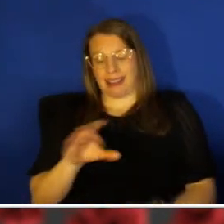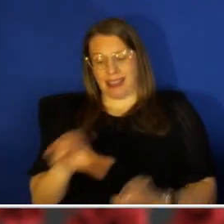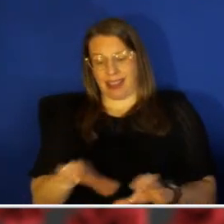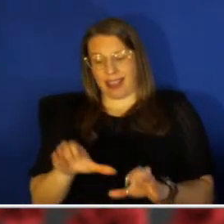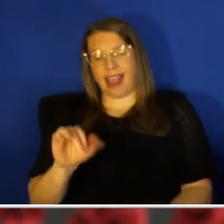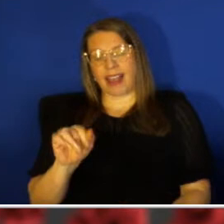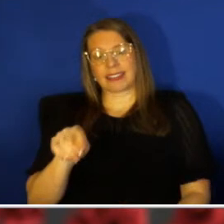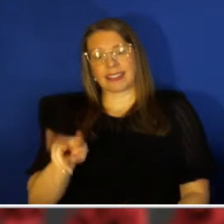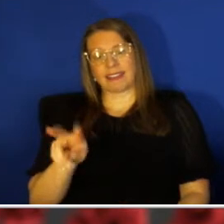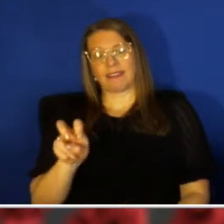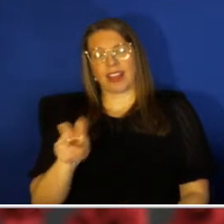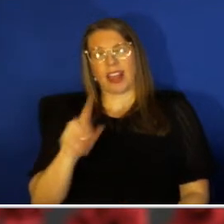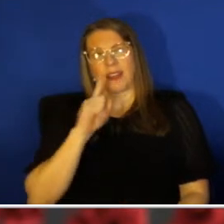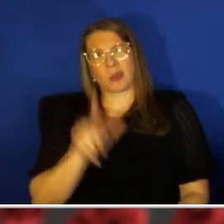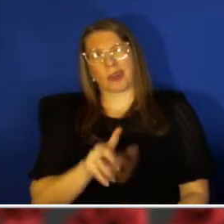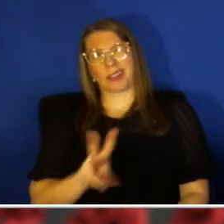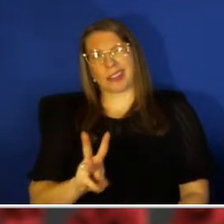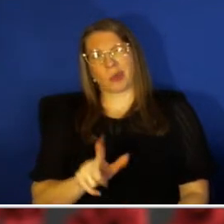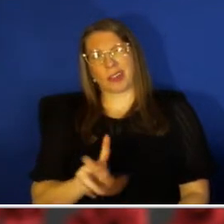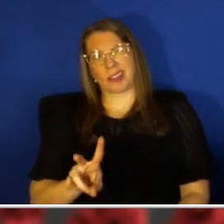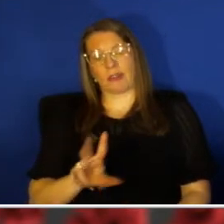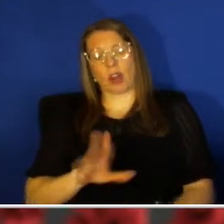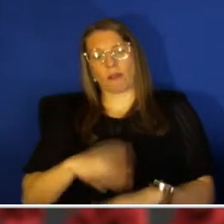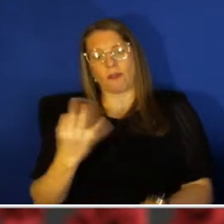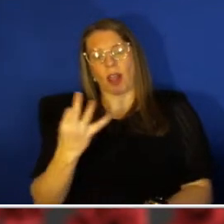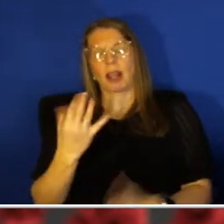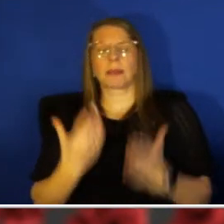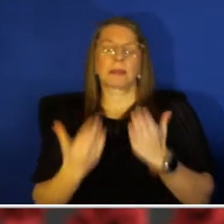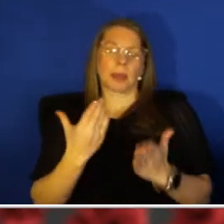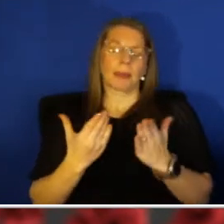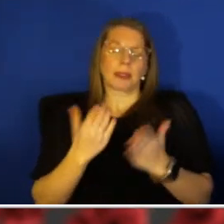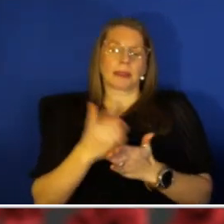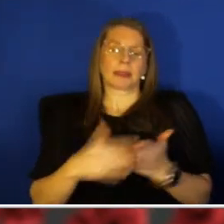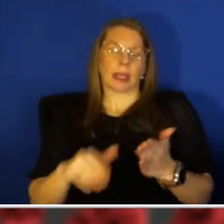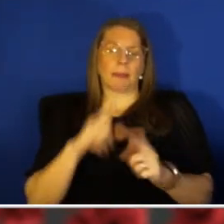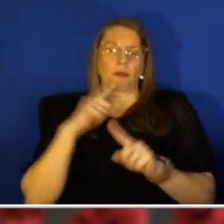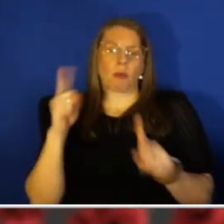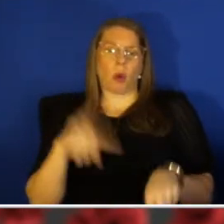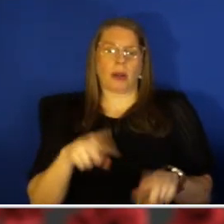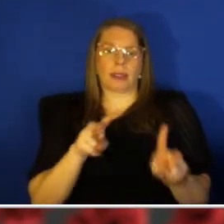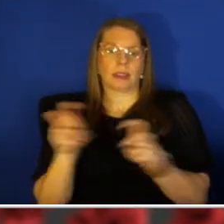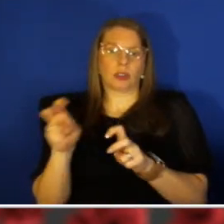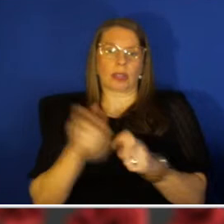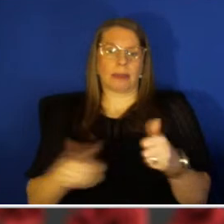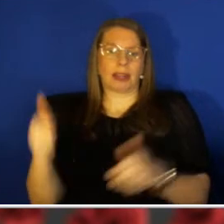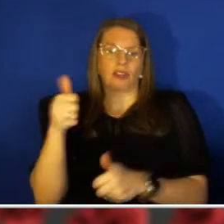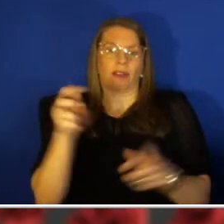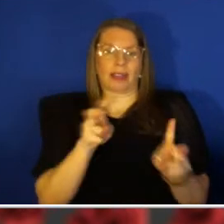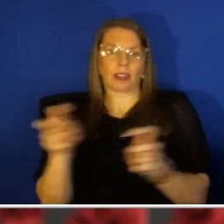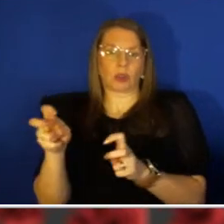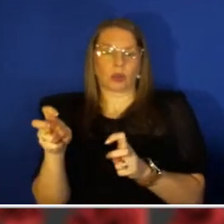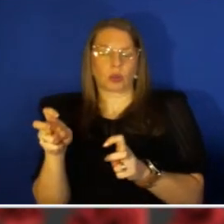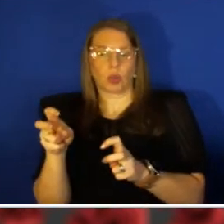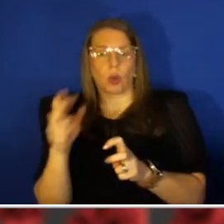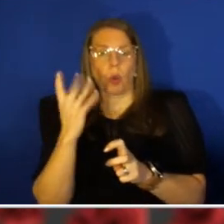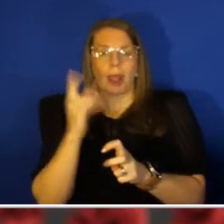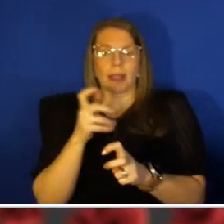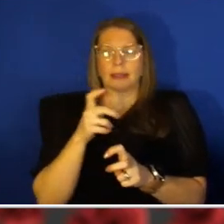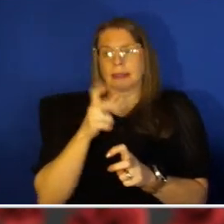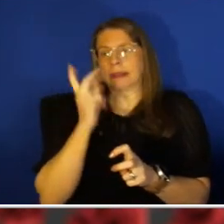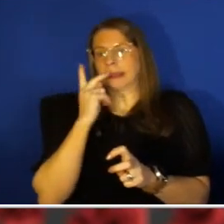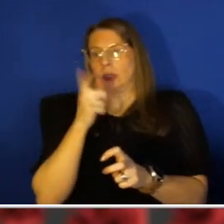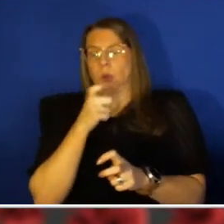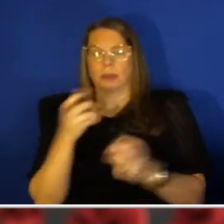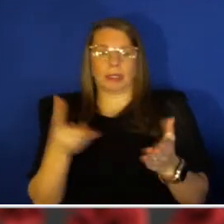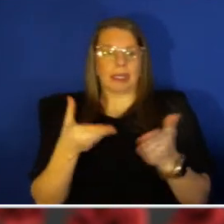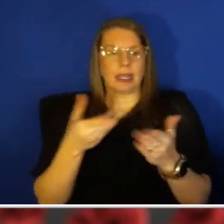26 or 27 on Friday. Some of this could be some reporting issues, administrative issues, as we look to see who has been here and see if we can